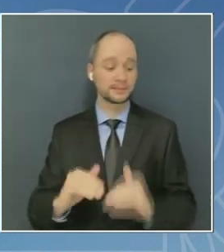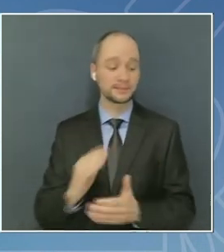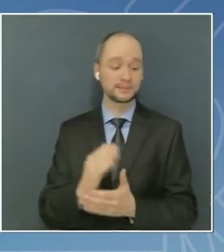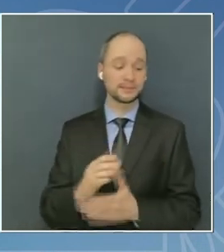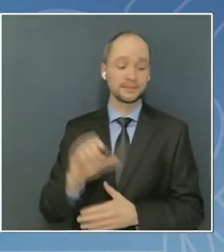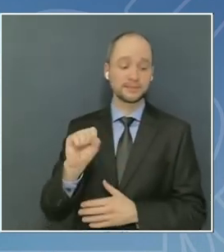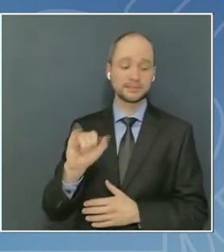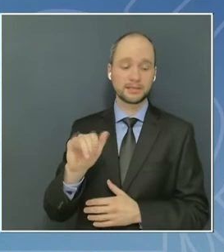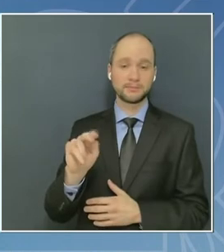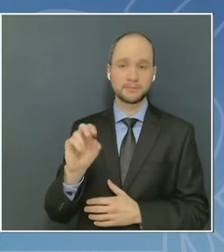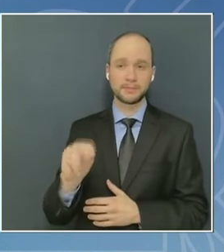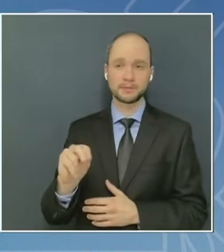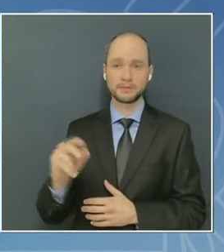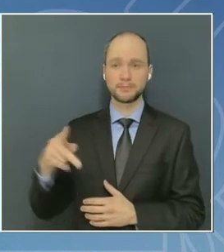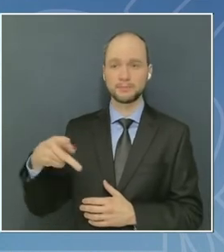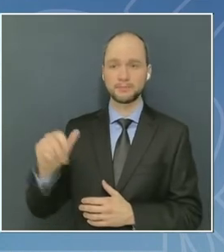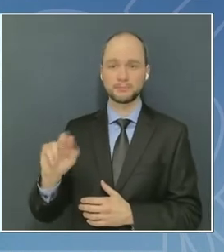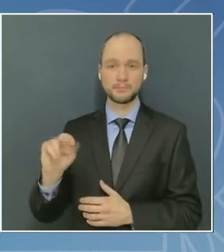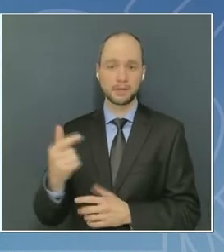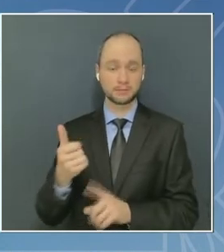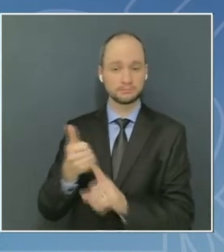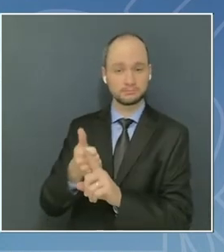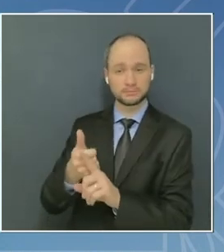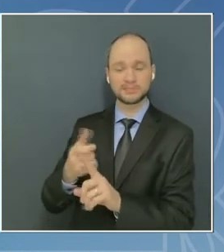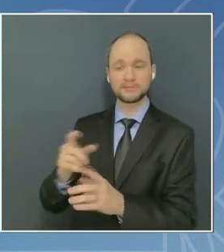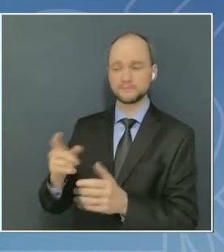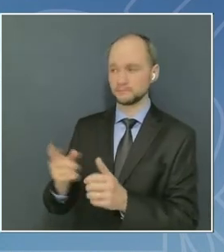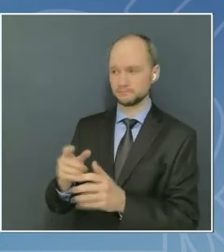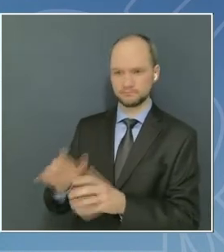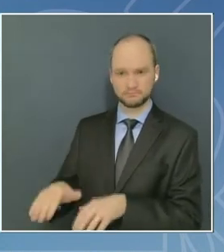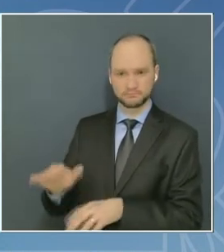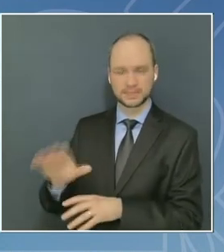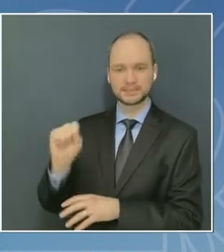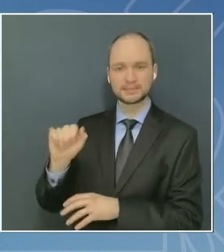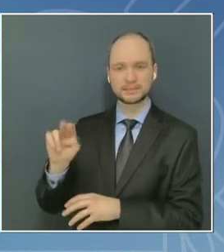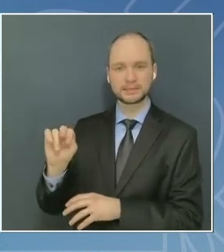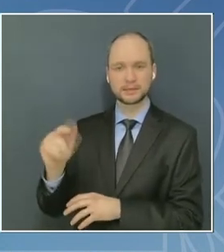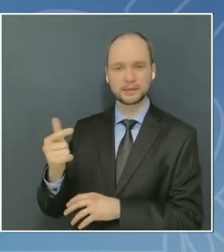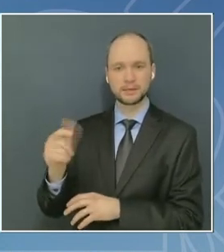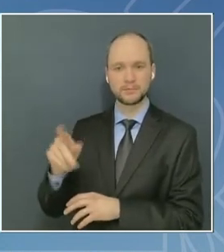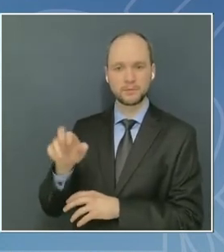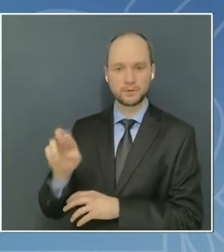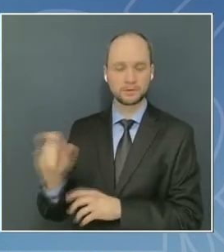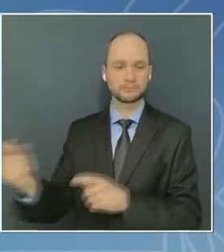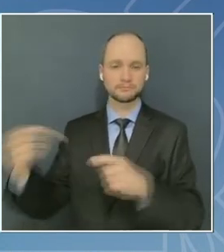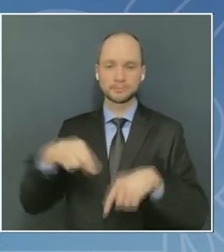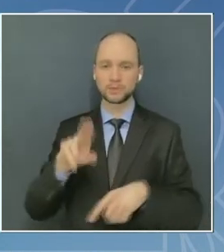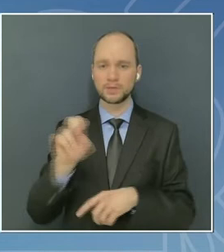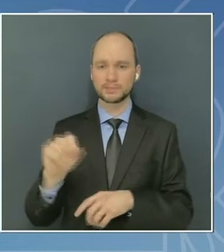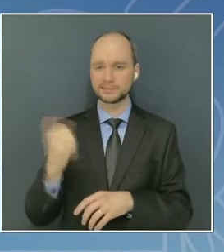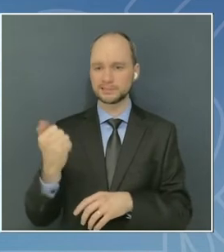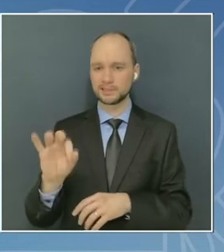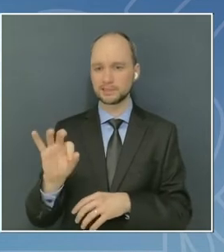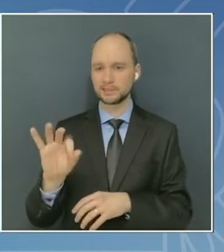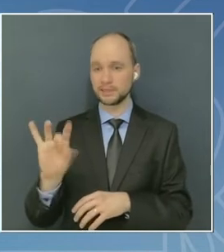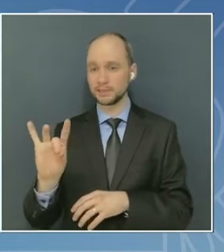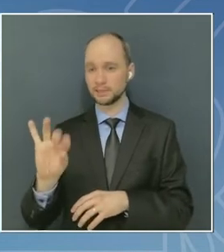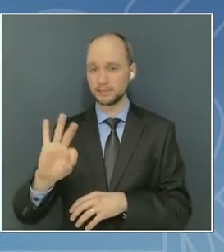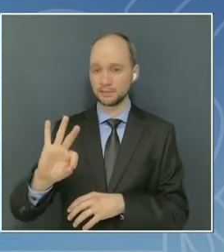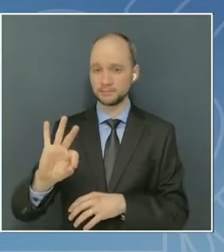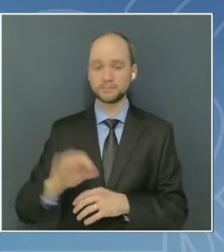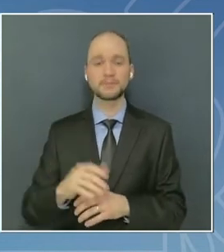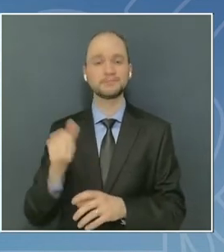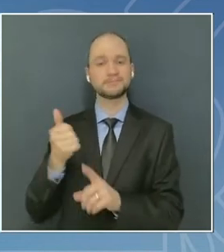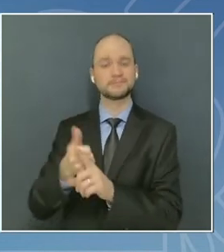Simon is originally from Singapore and came to the United States in 1989. He is the executive vice president